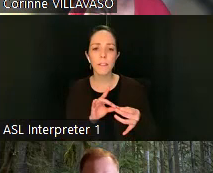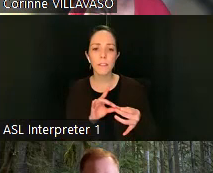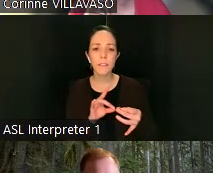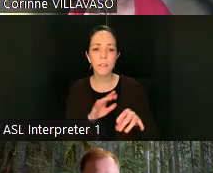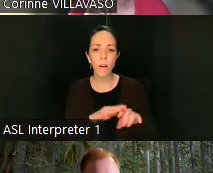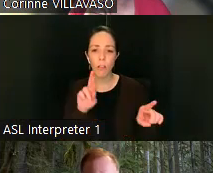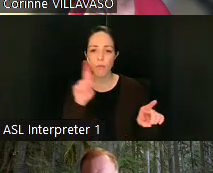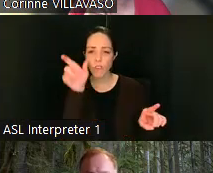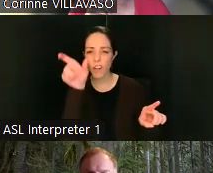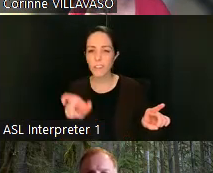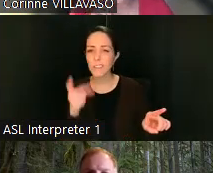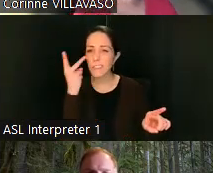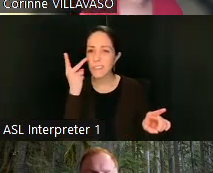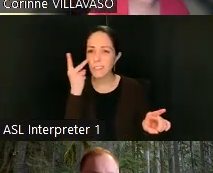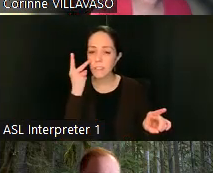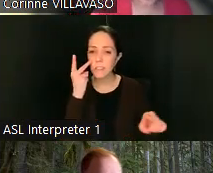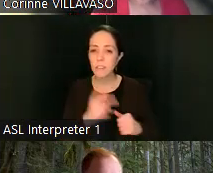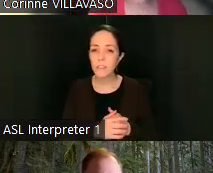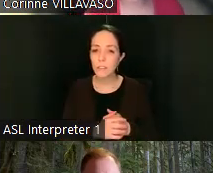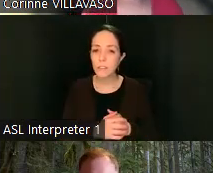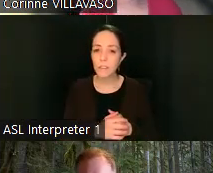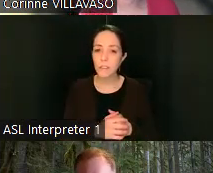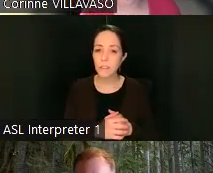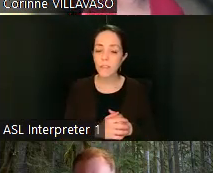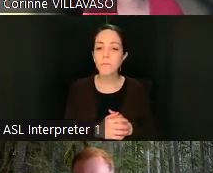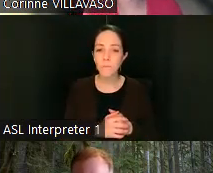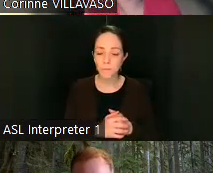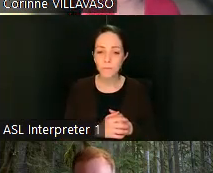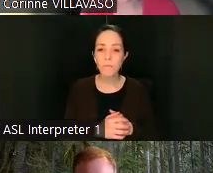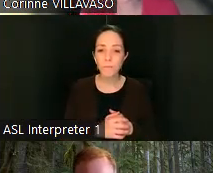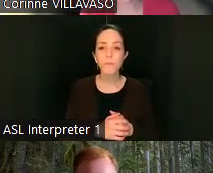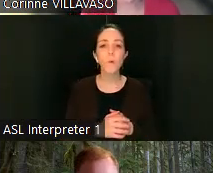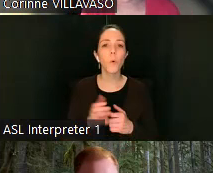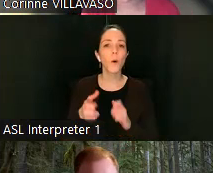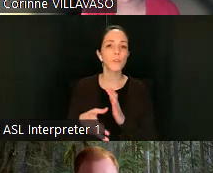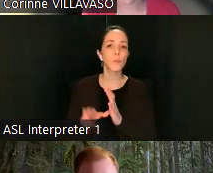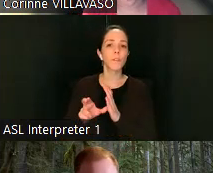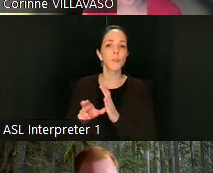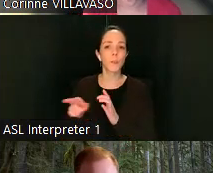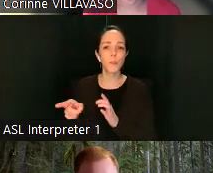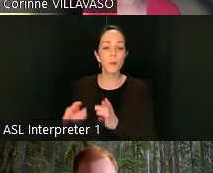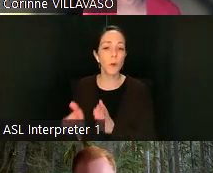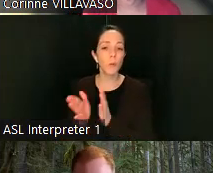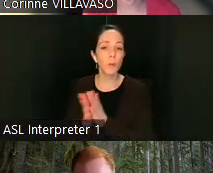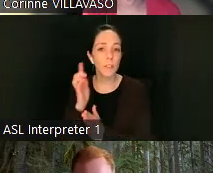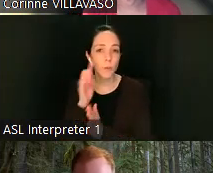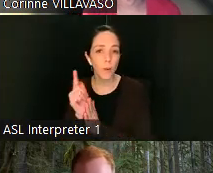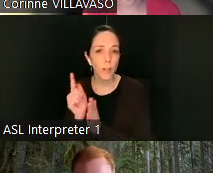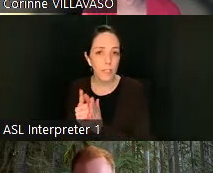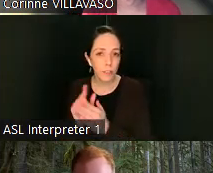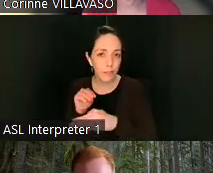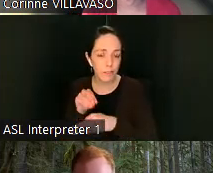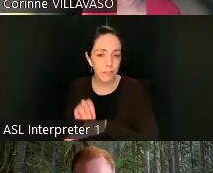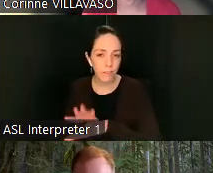right here, which was something to circle back to, and there is a request for legal guidance, and that's part of it, but the other part of it may